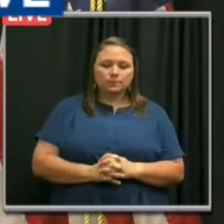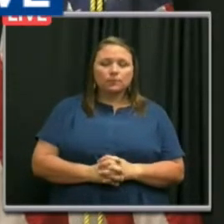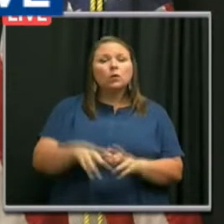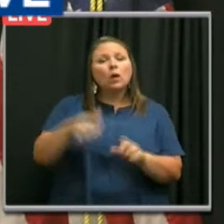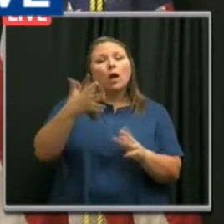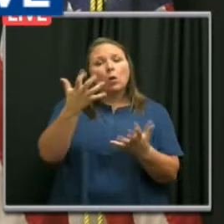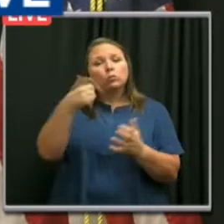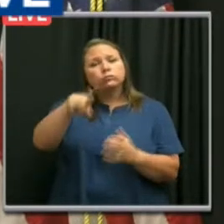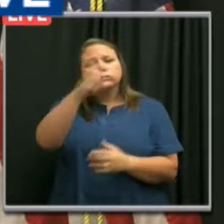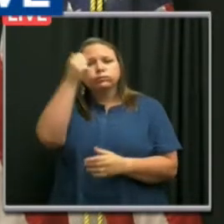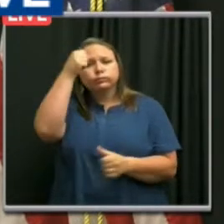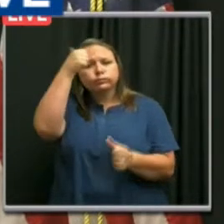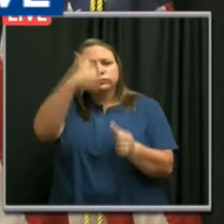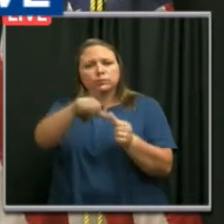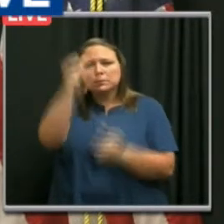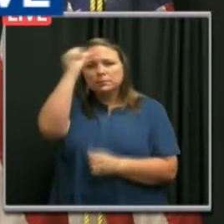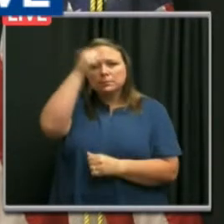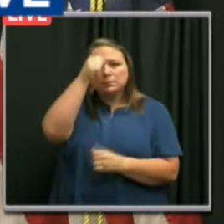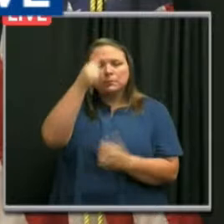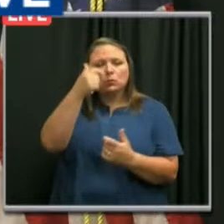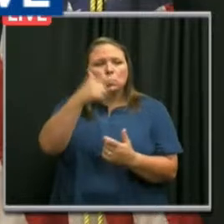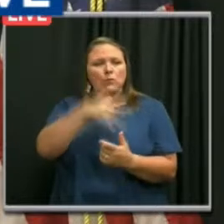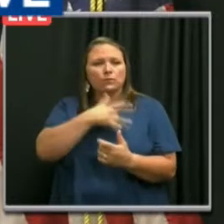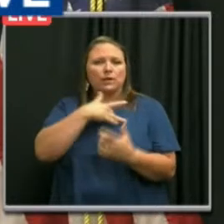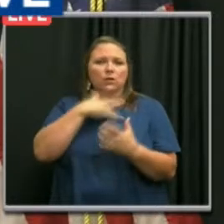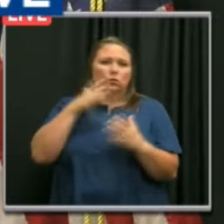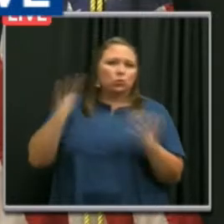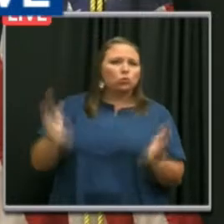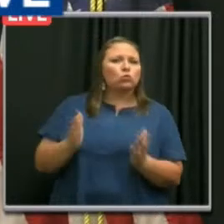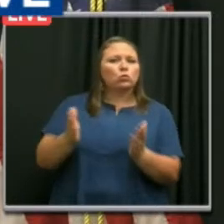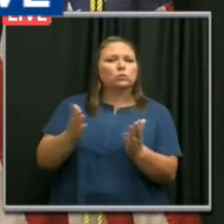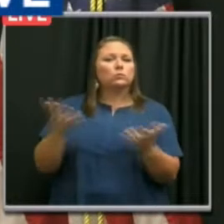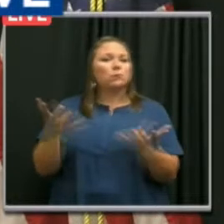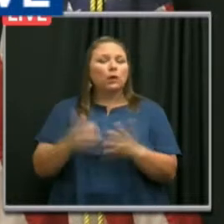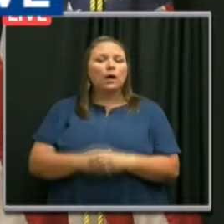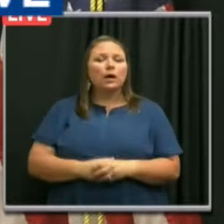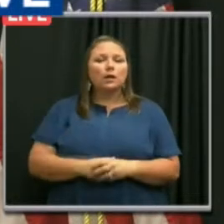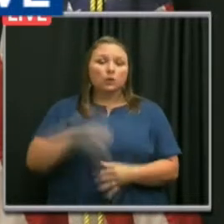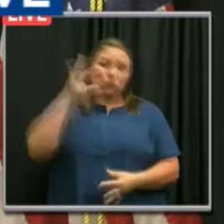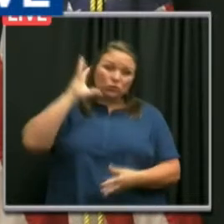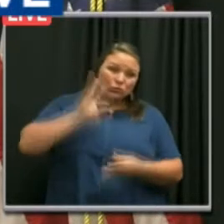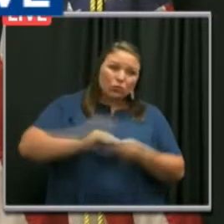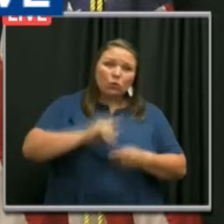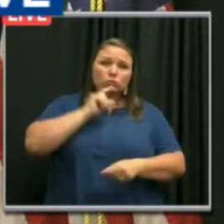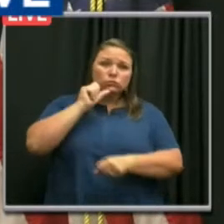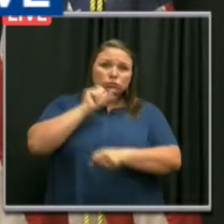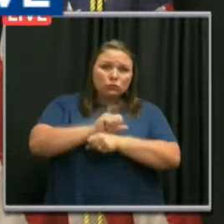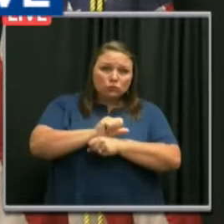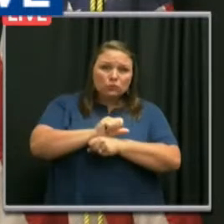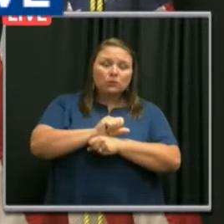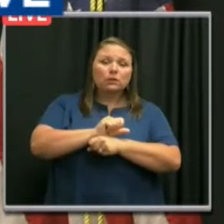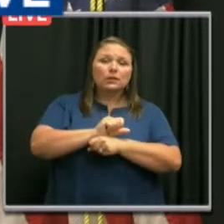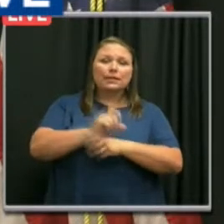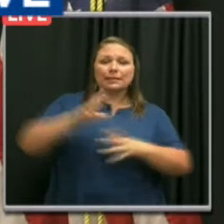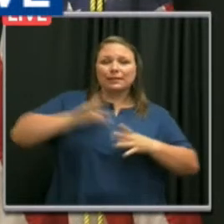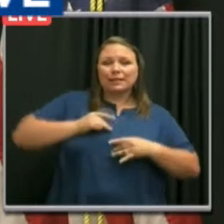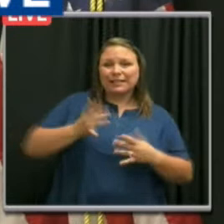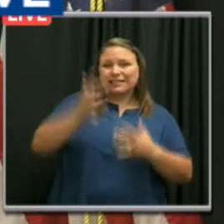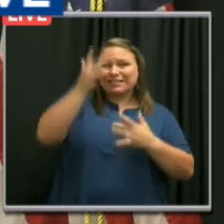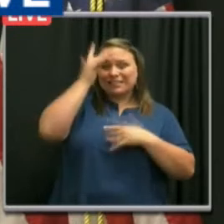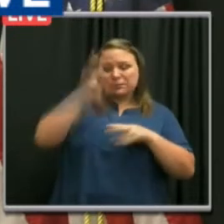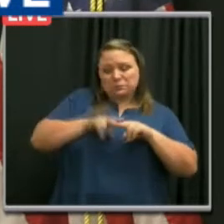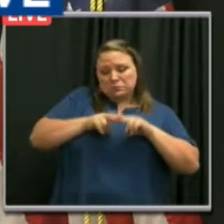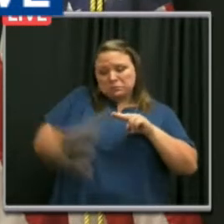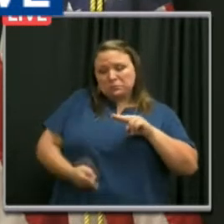mind that I think are encouraging. The total current active cases has actually declined in the last